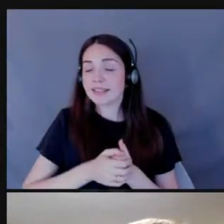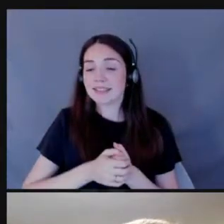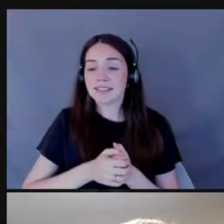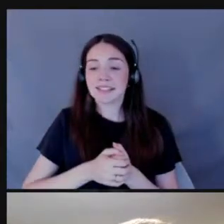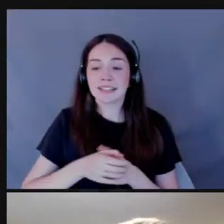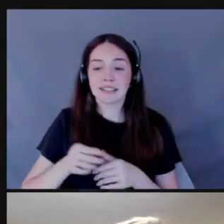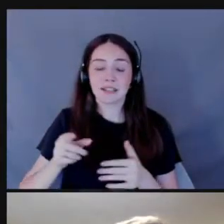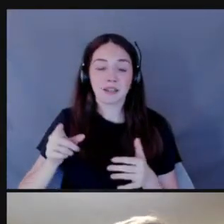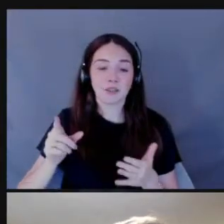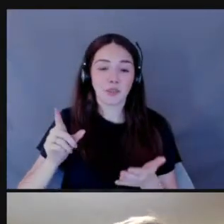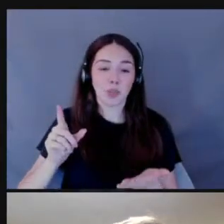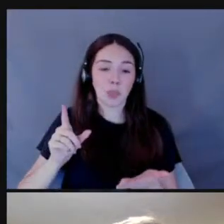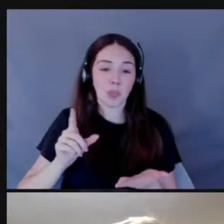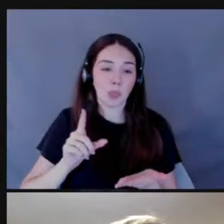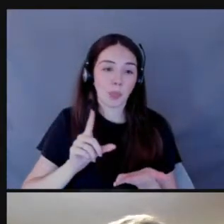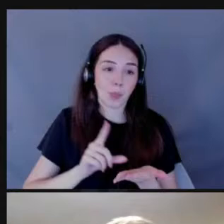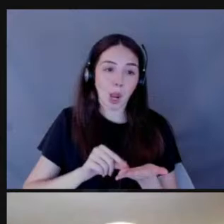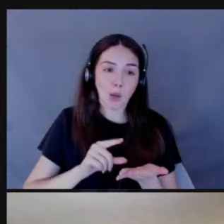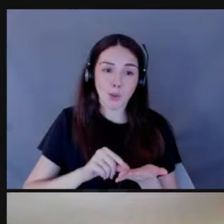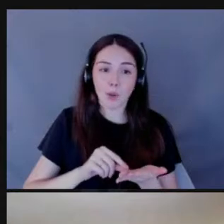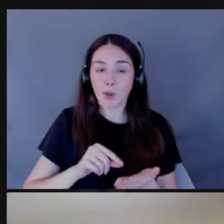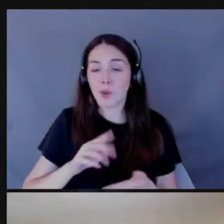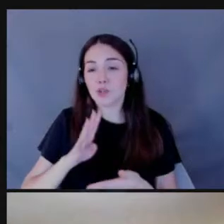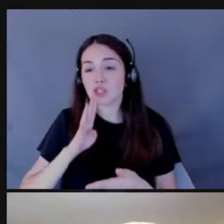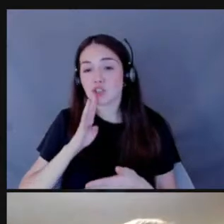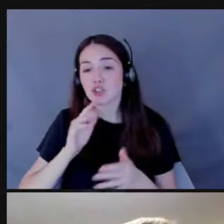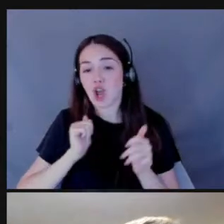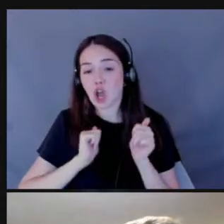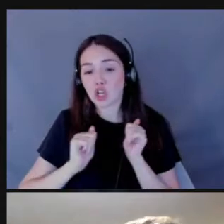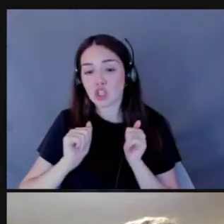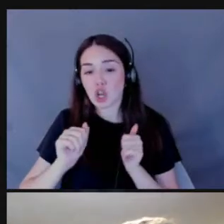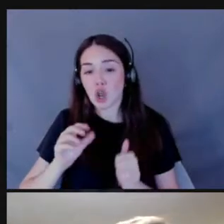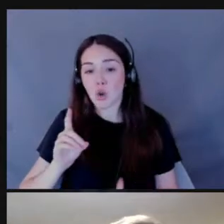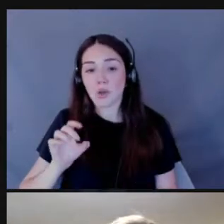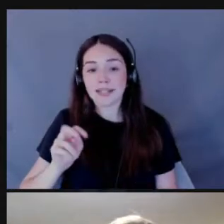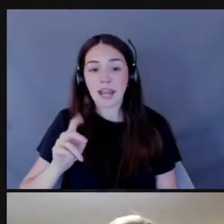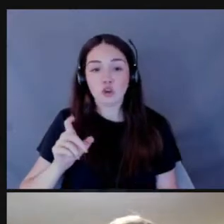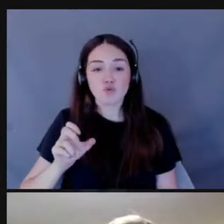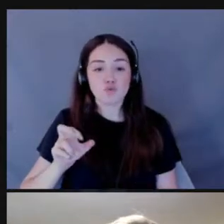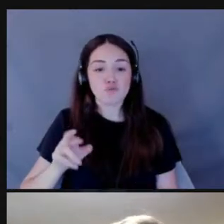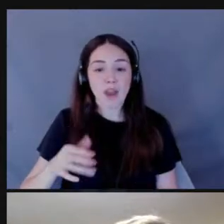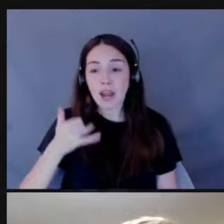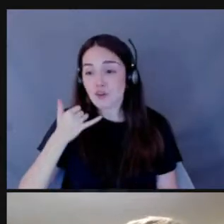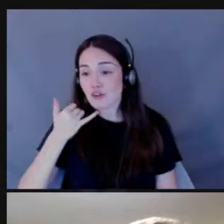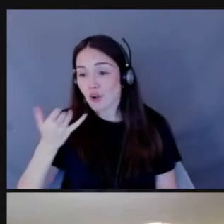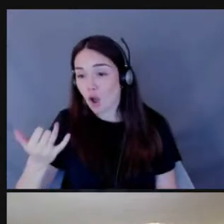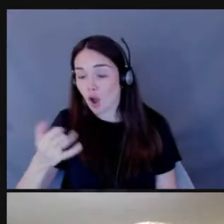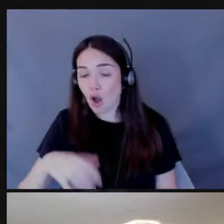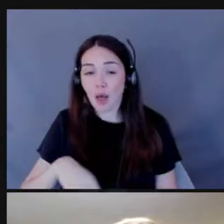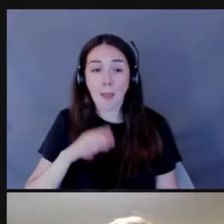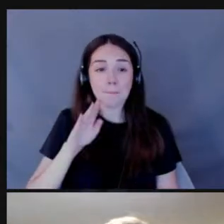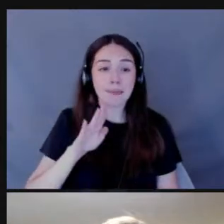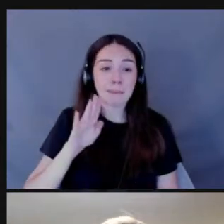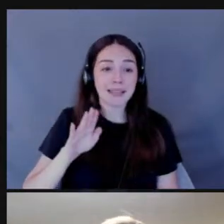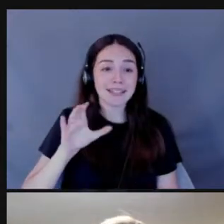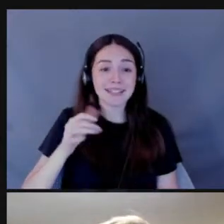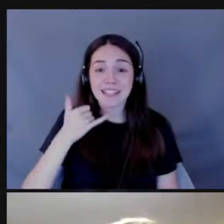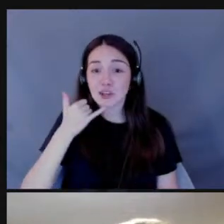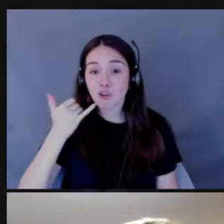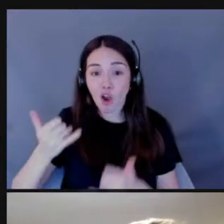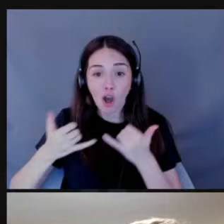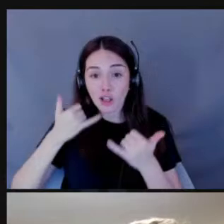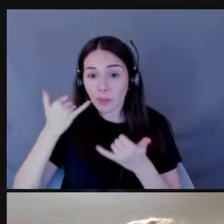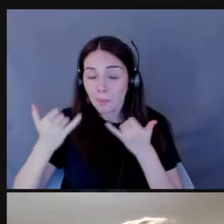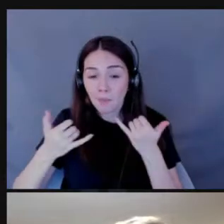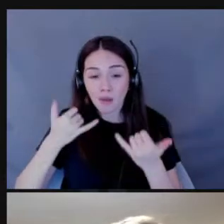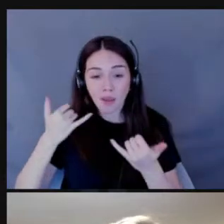news and talk shows. Dan Rather called them on the phone. They were called up by the BBC. I mean, they eventually